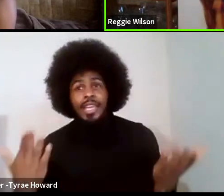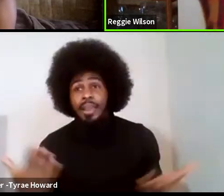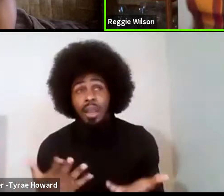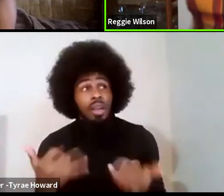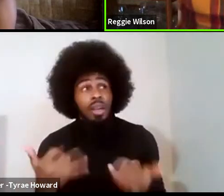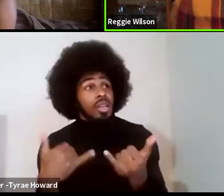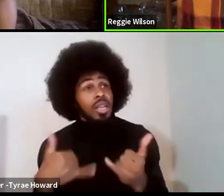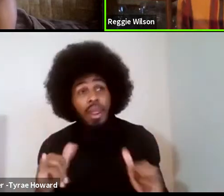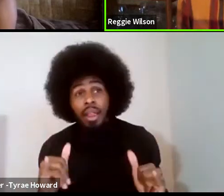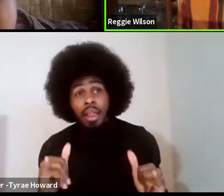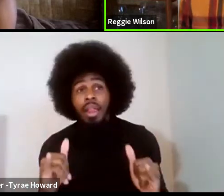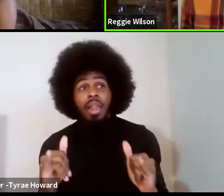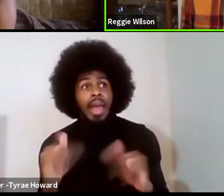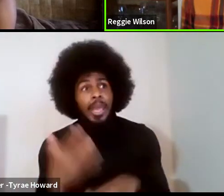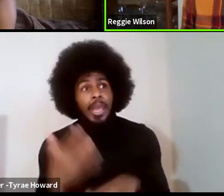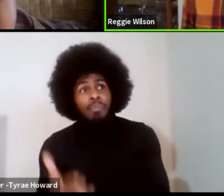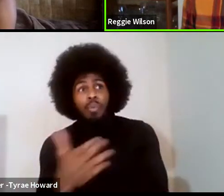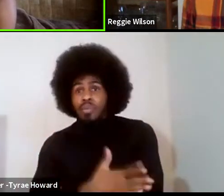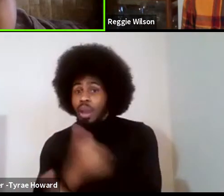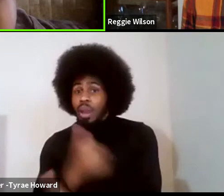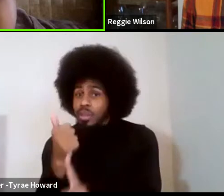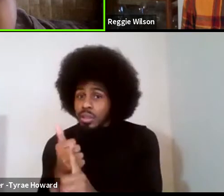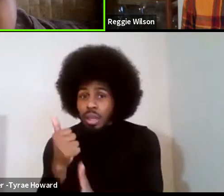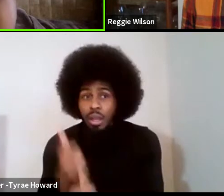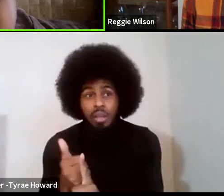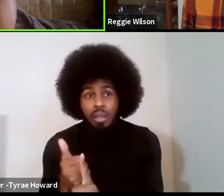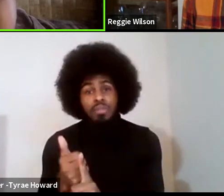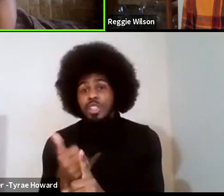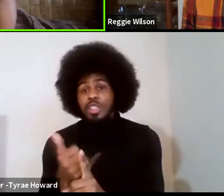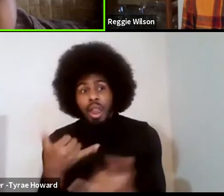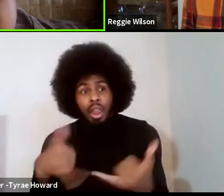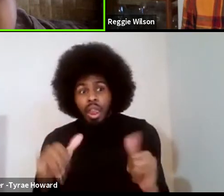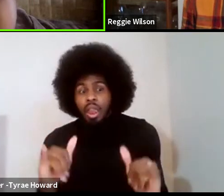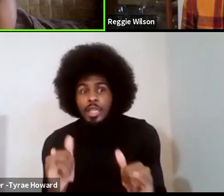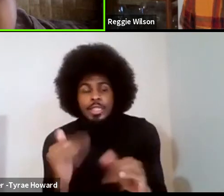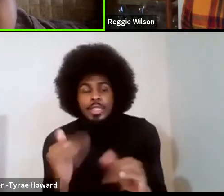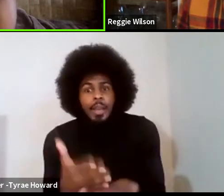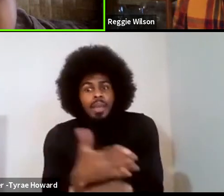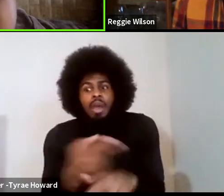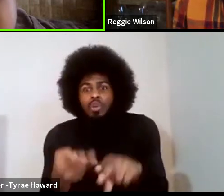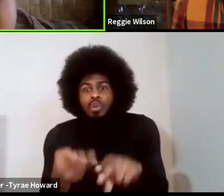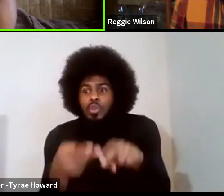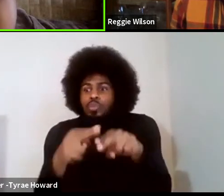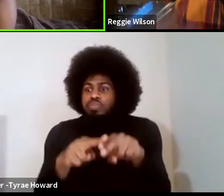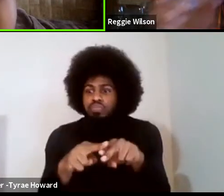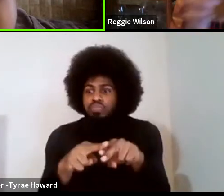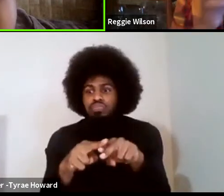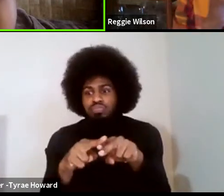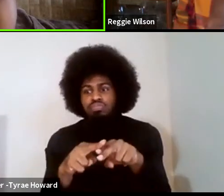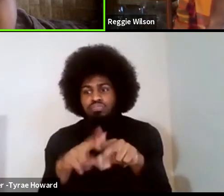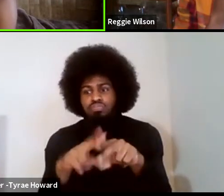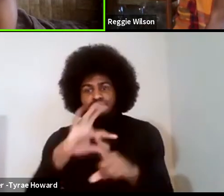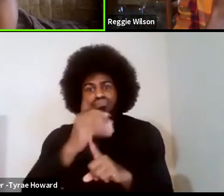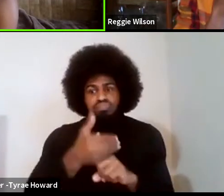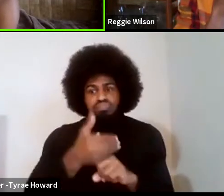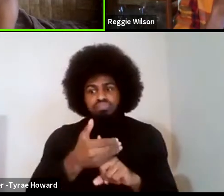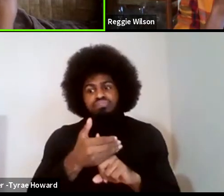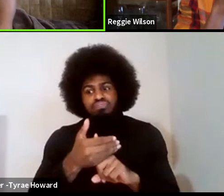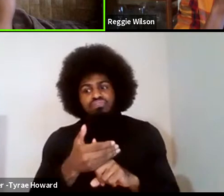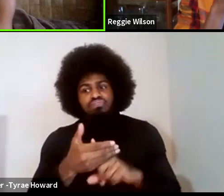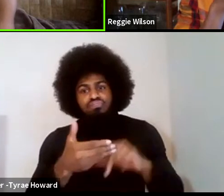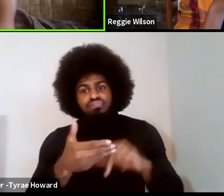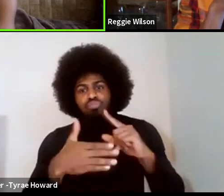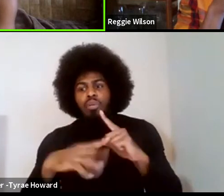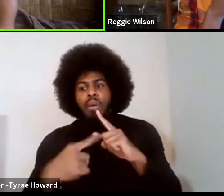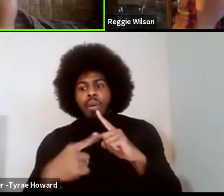yeah, anyway, so. No, I love that. And that's such a beautiful reminder whenever we do feel like, well,